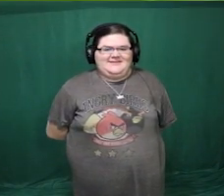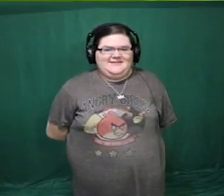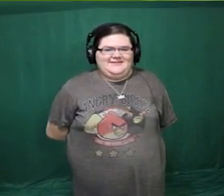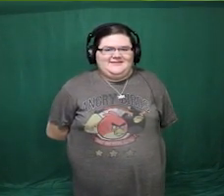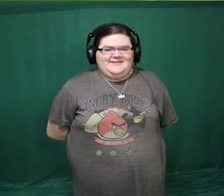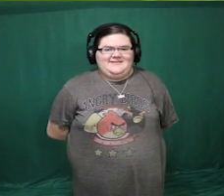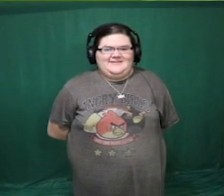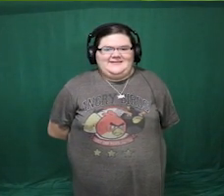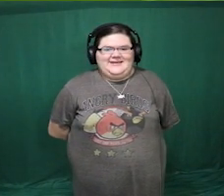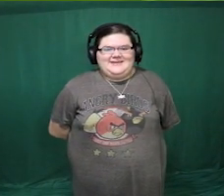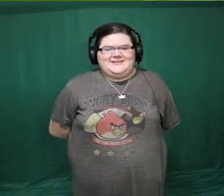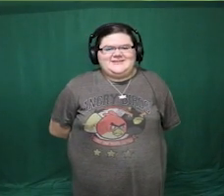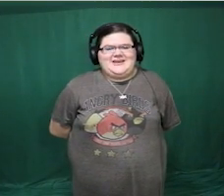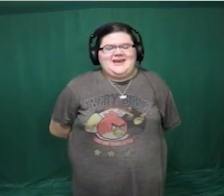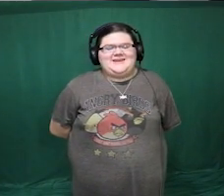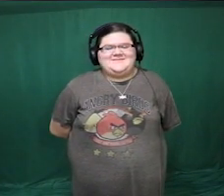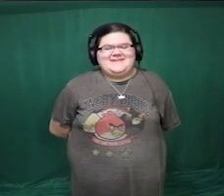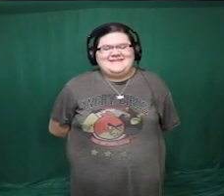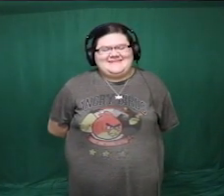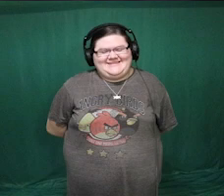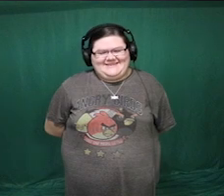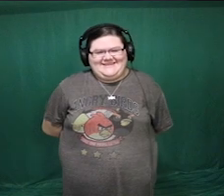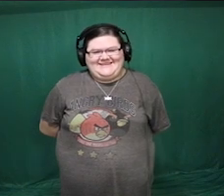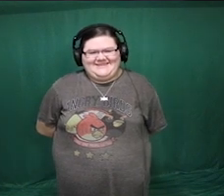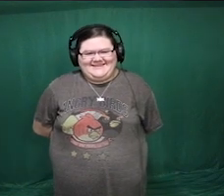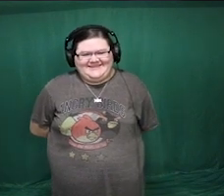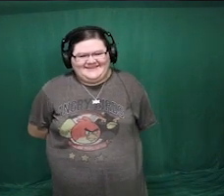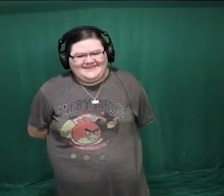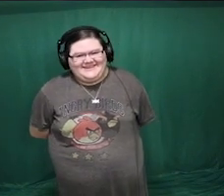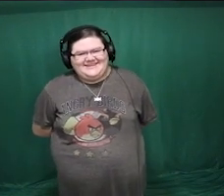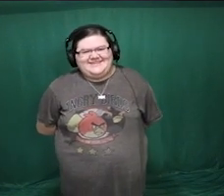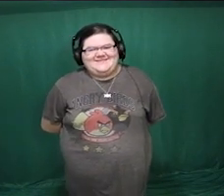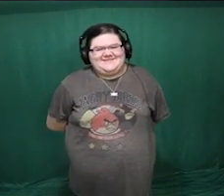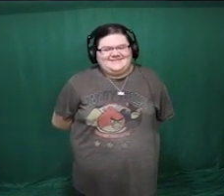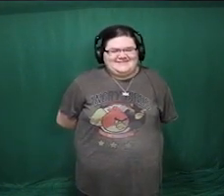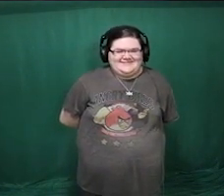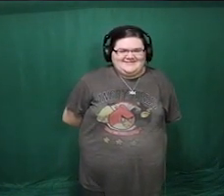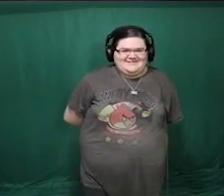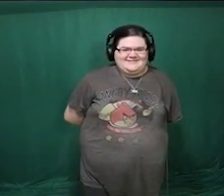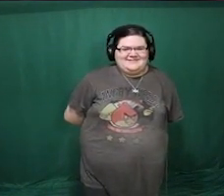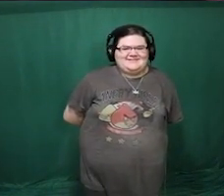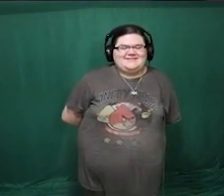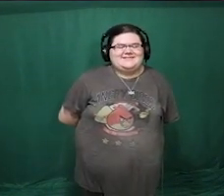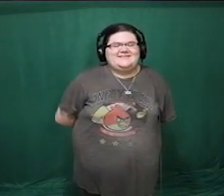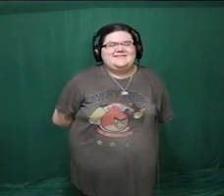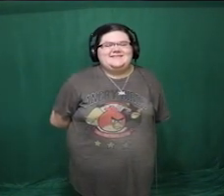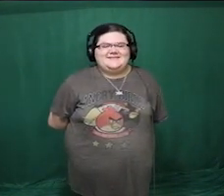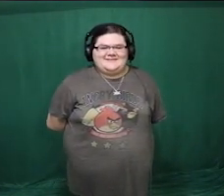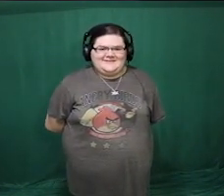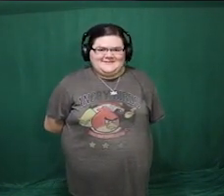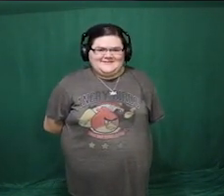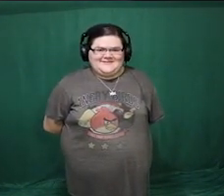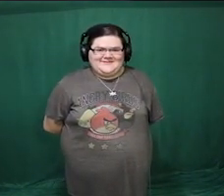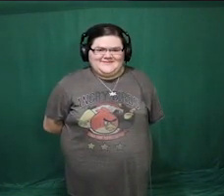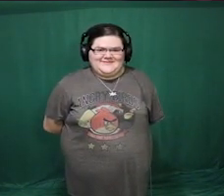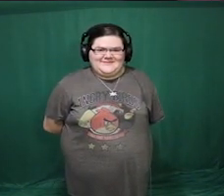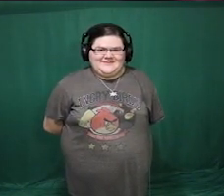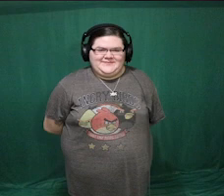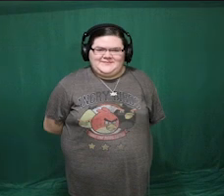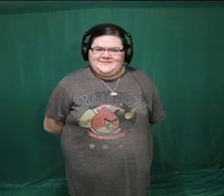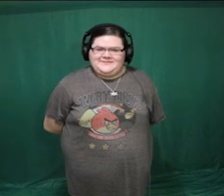Yay! Oh. Entertainment. This dude and his entertainment. It's all entertainment.